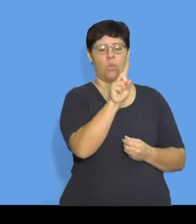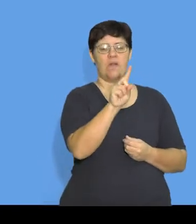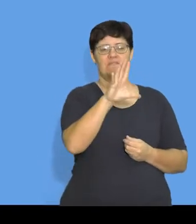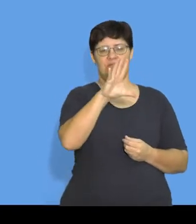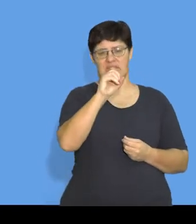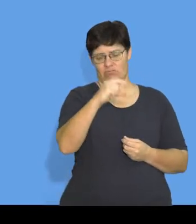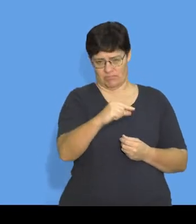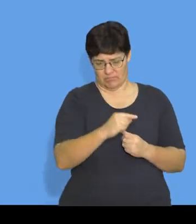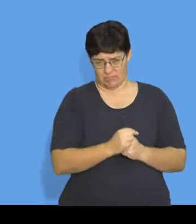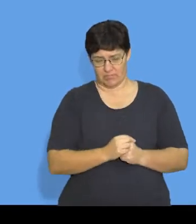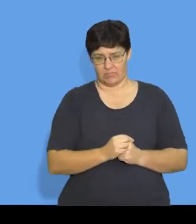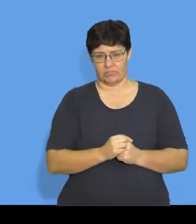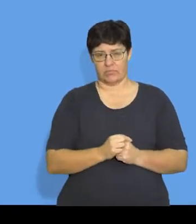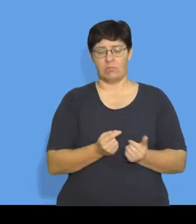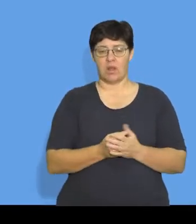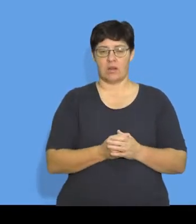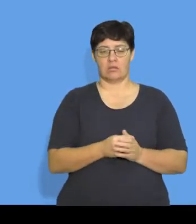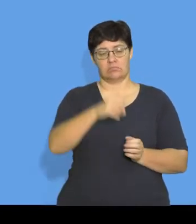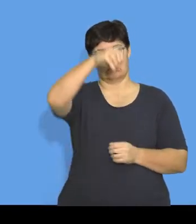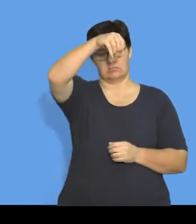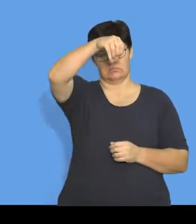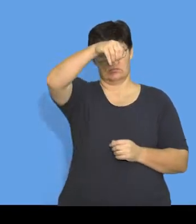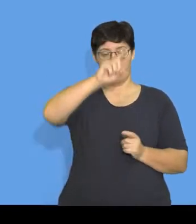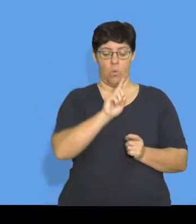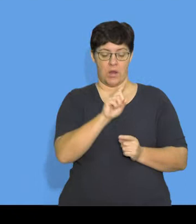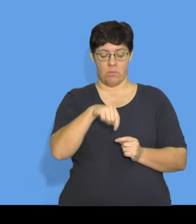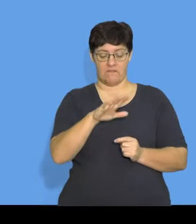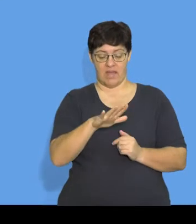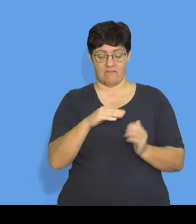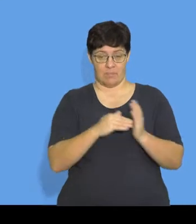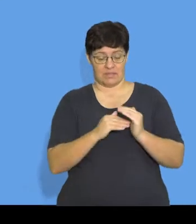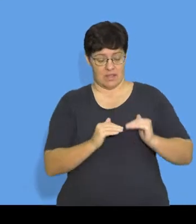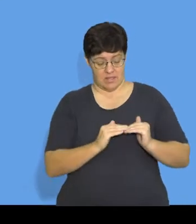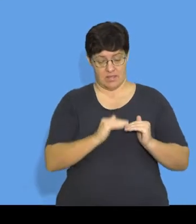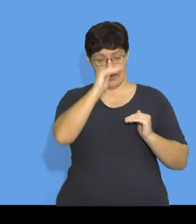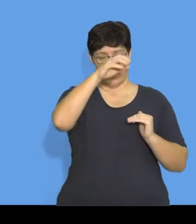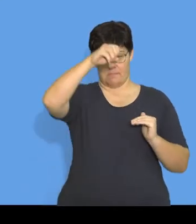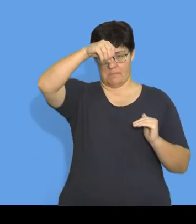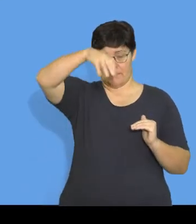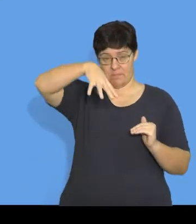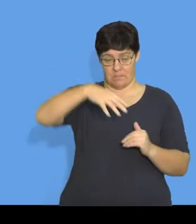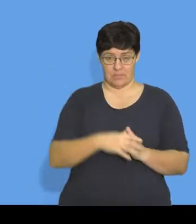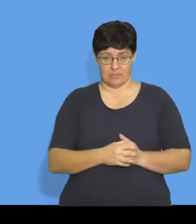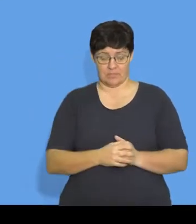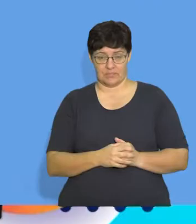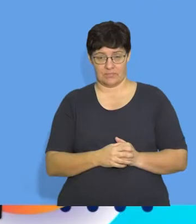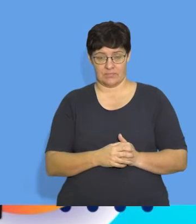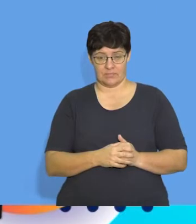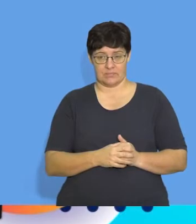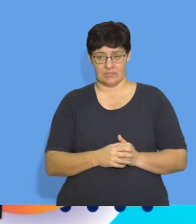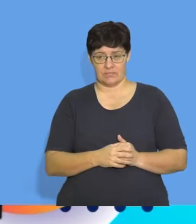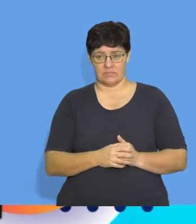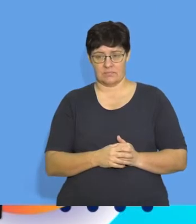big, dropped from a height of 1.55 meters. Now, I know you can't see from where you